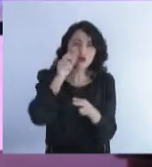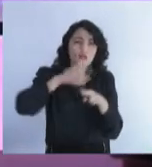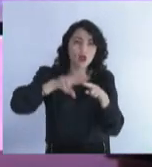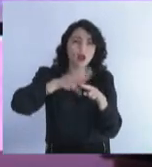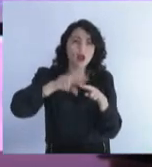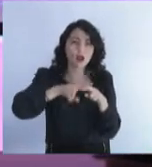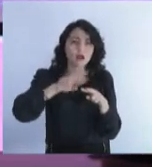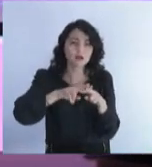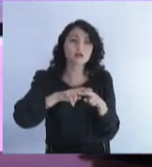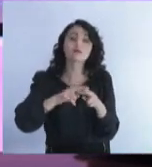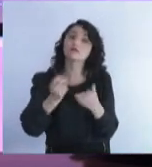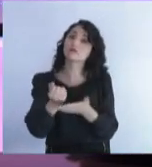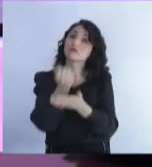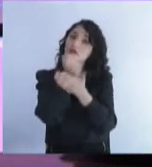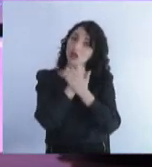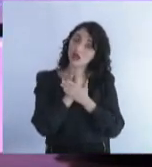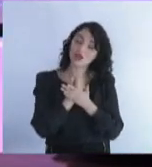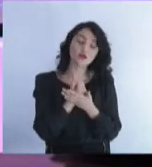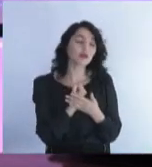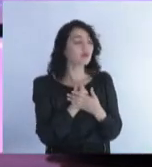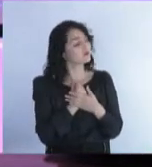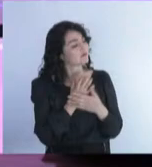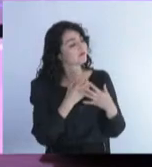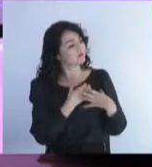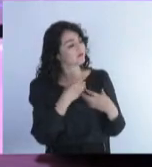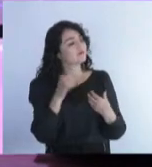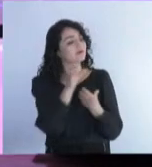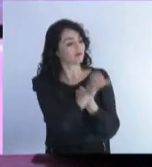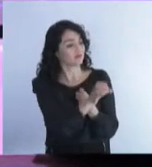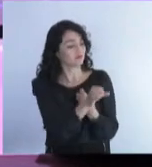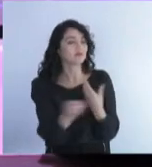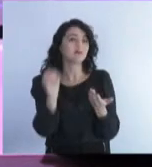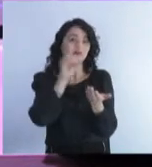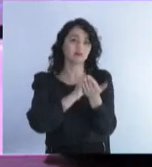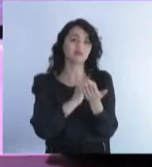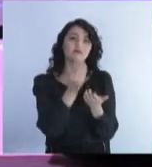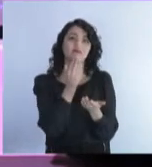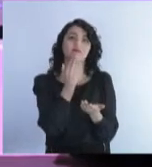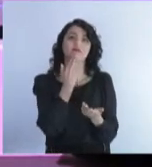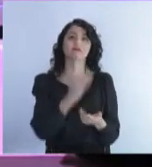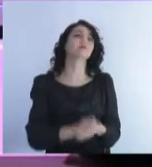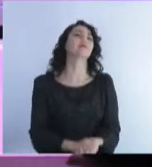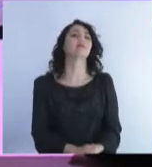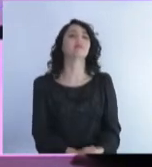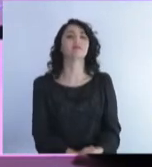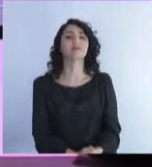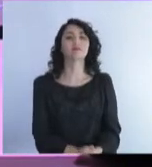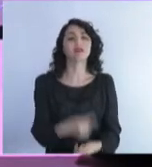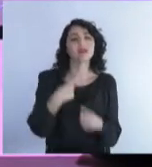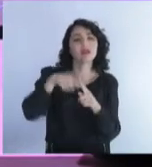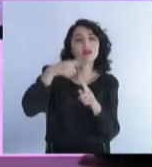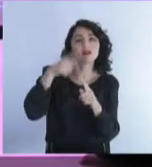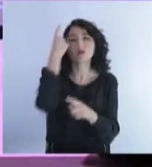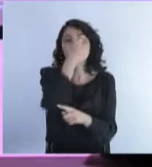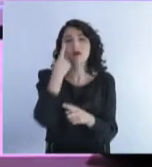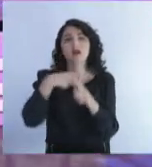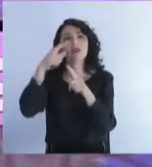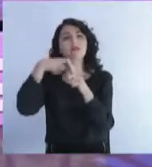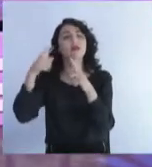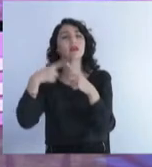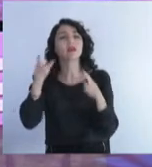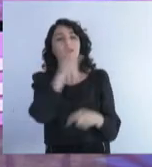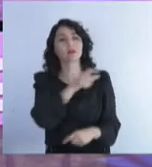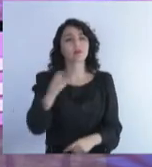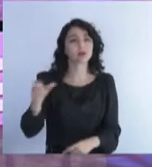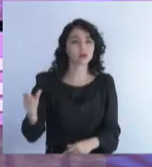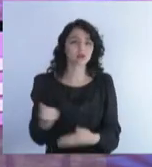likely to be altruistic, to be compassionate, to help someone in need, to care about other people, to give